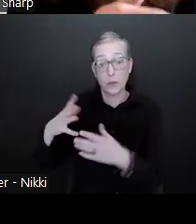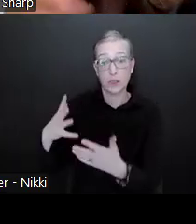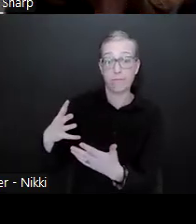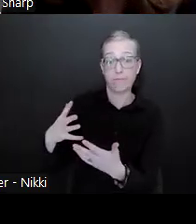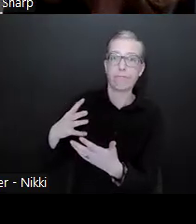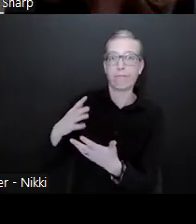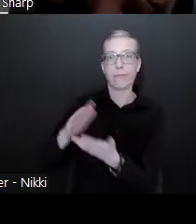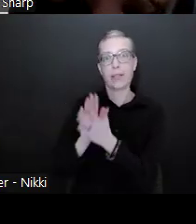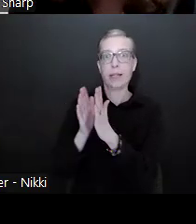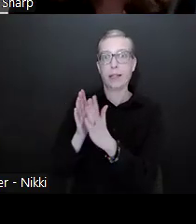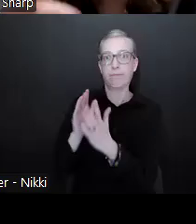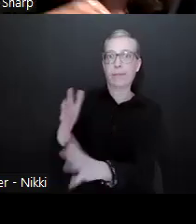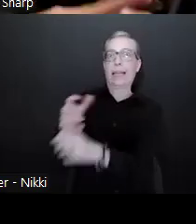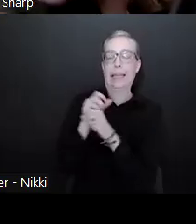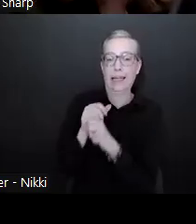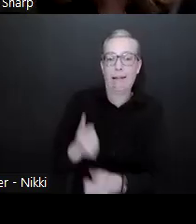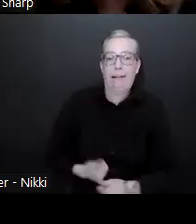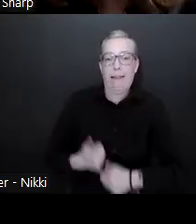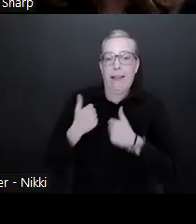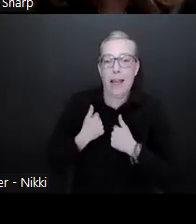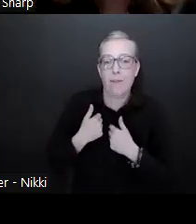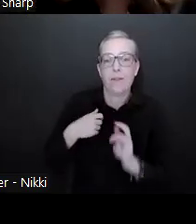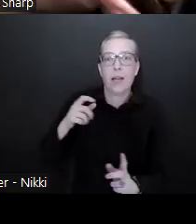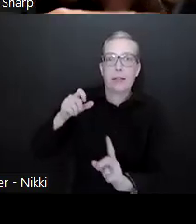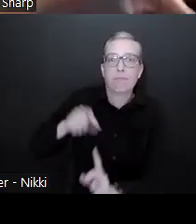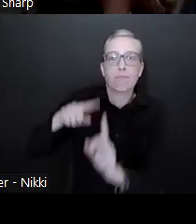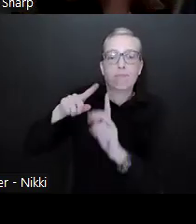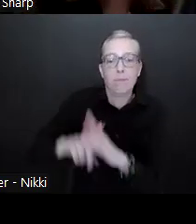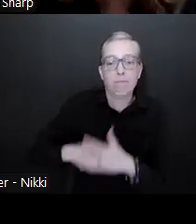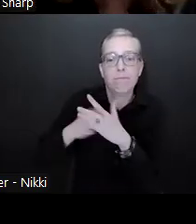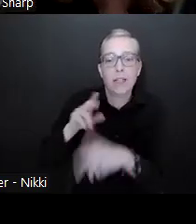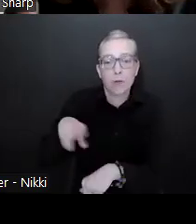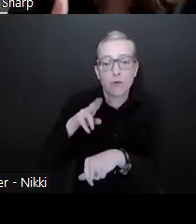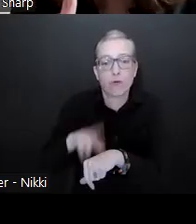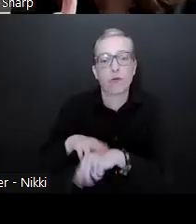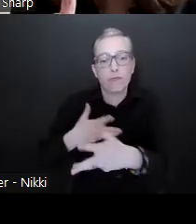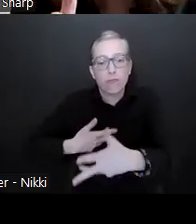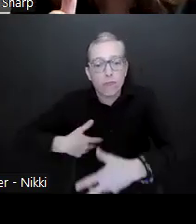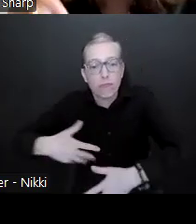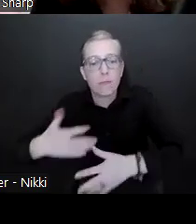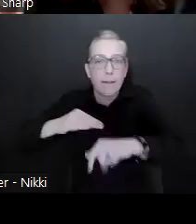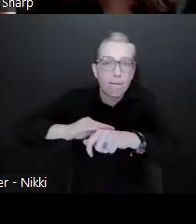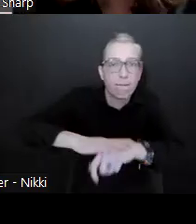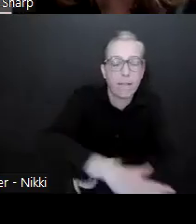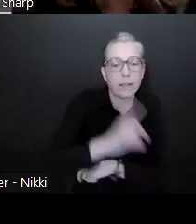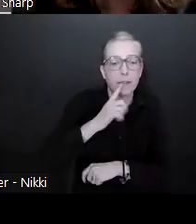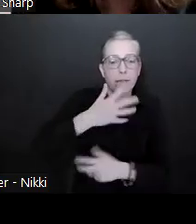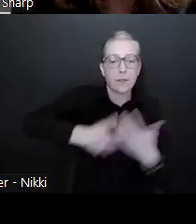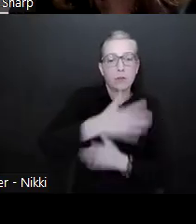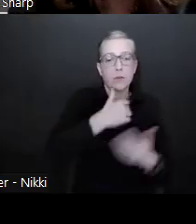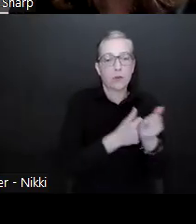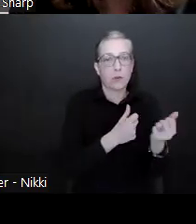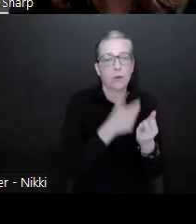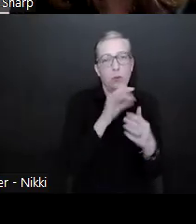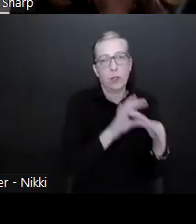social support and relationships, because that's how we're going to get that other 86% that explains